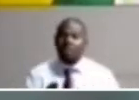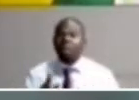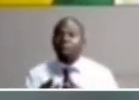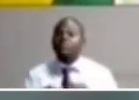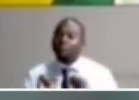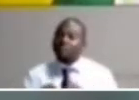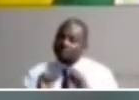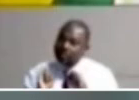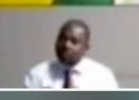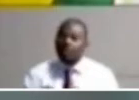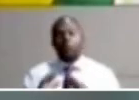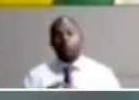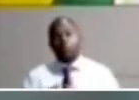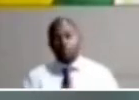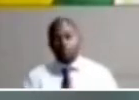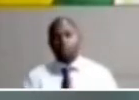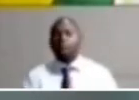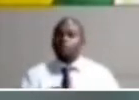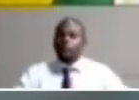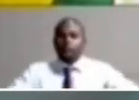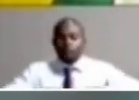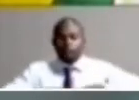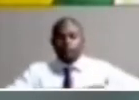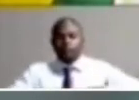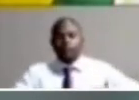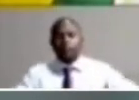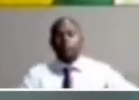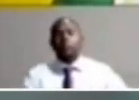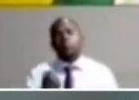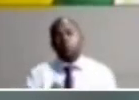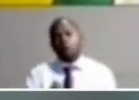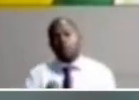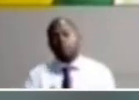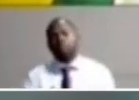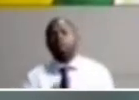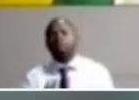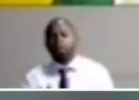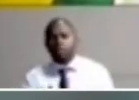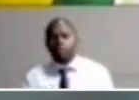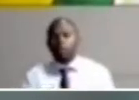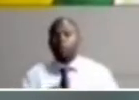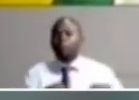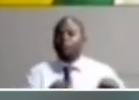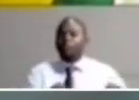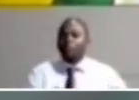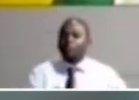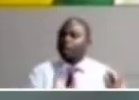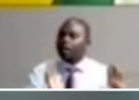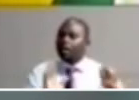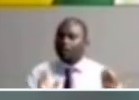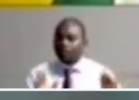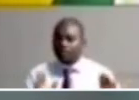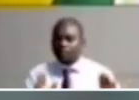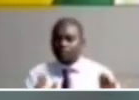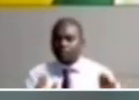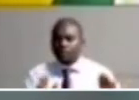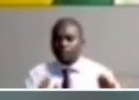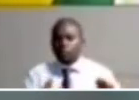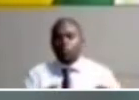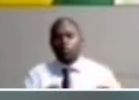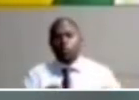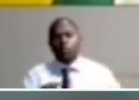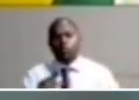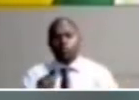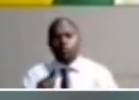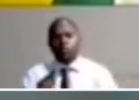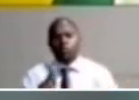The exemption of cargo transporters does not apply to the borders or